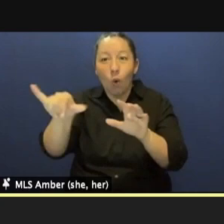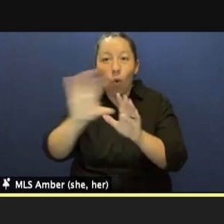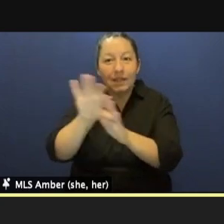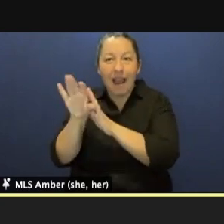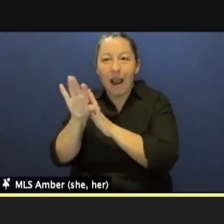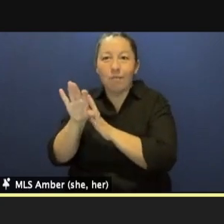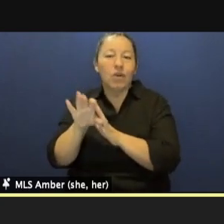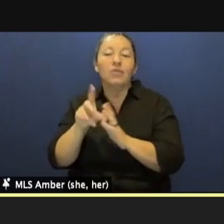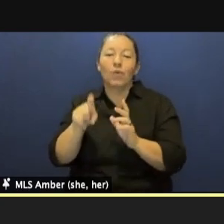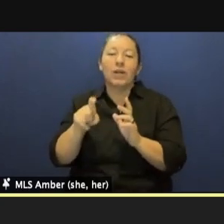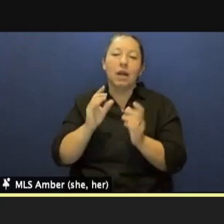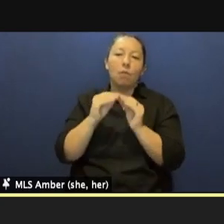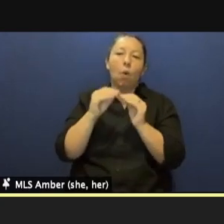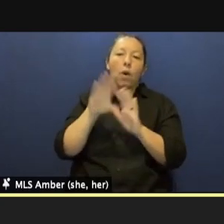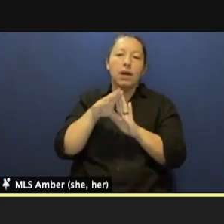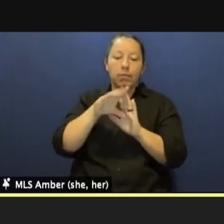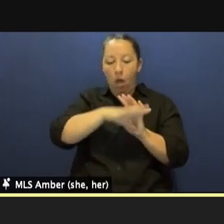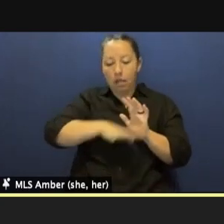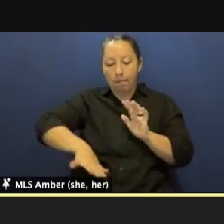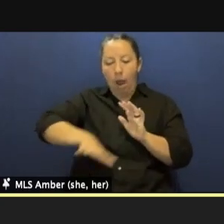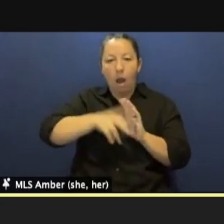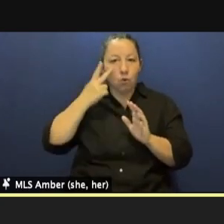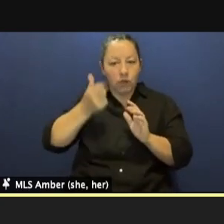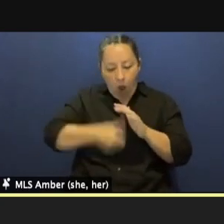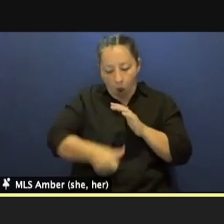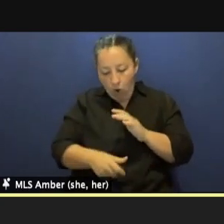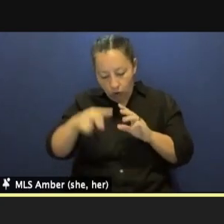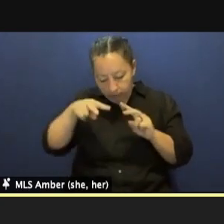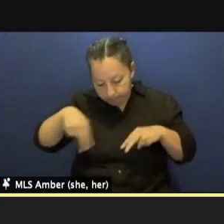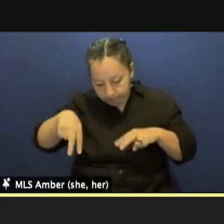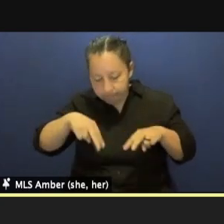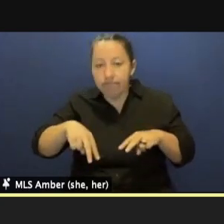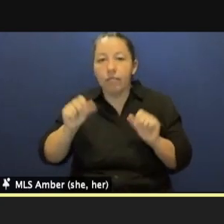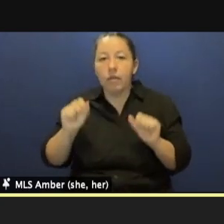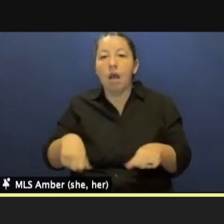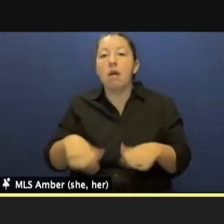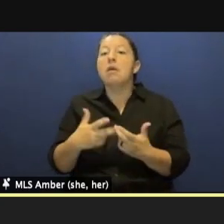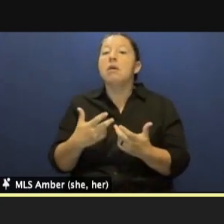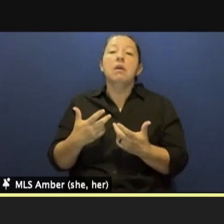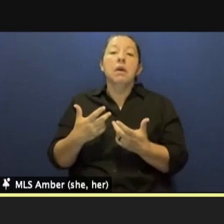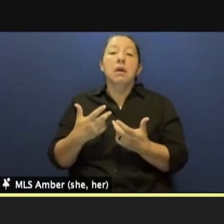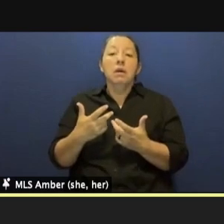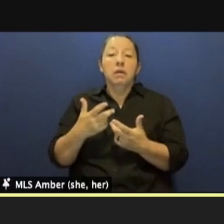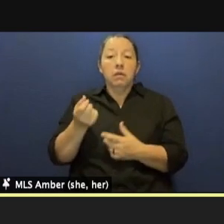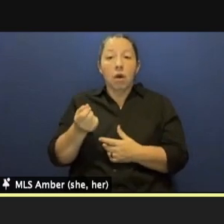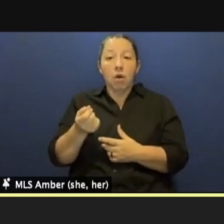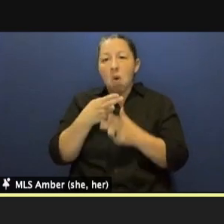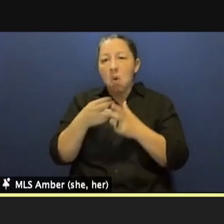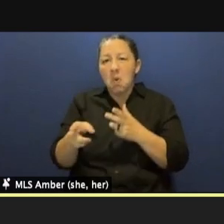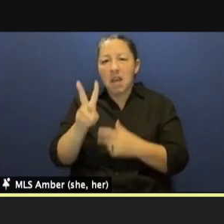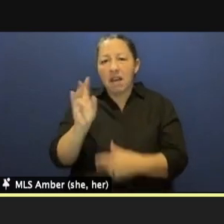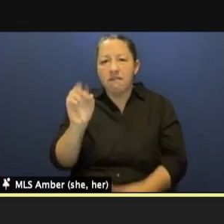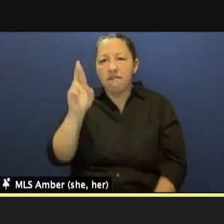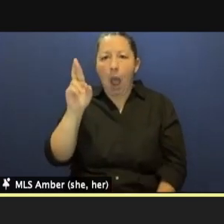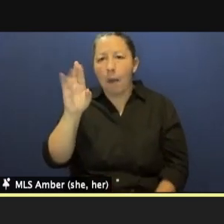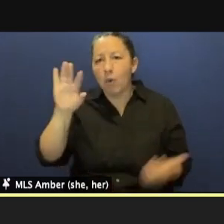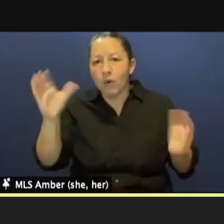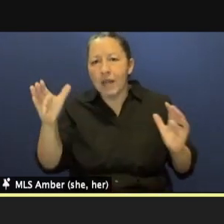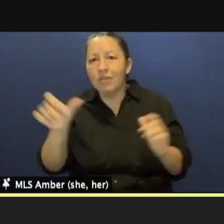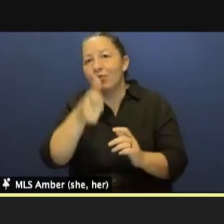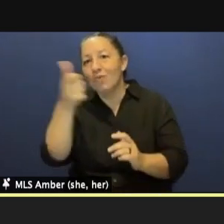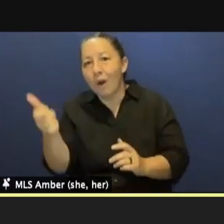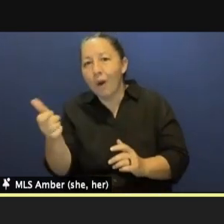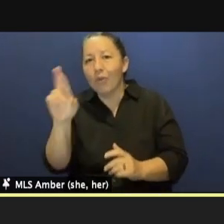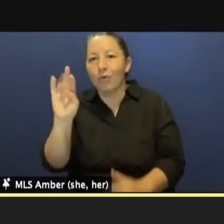as well. Quick overview of Viper in relation to other notable roving robotic